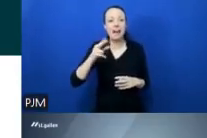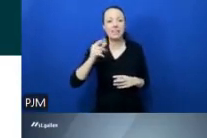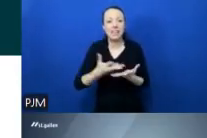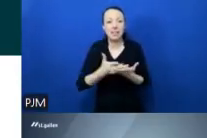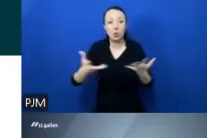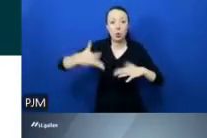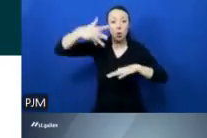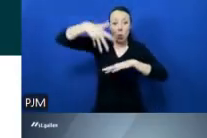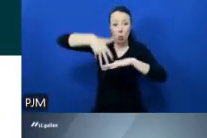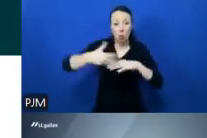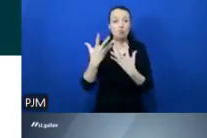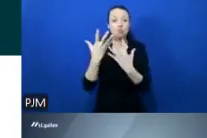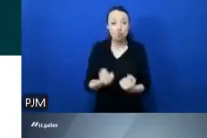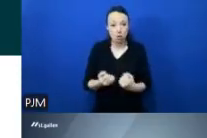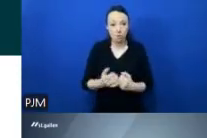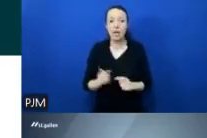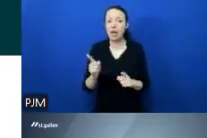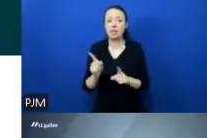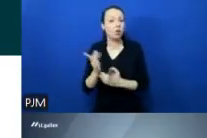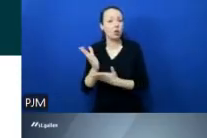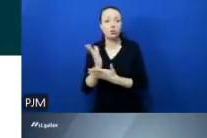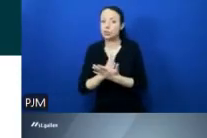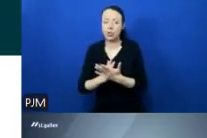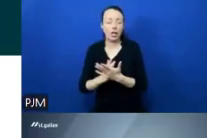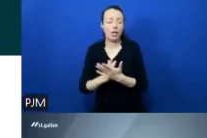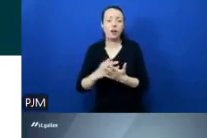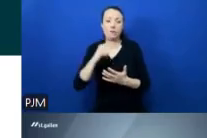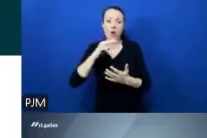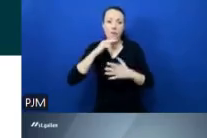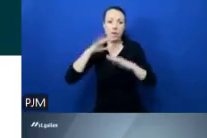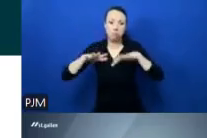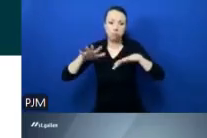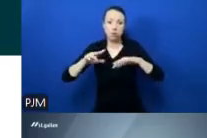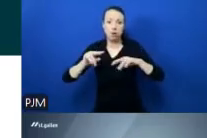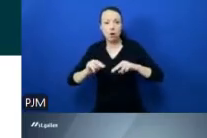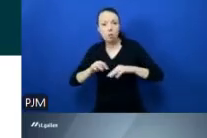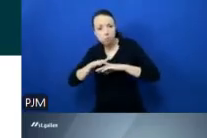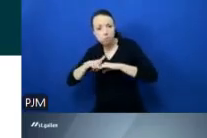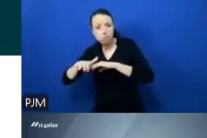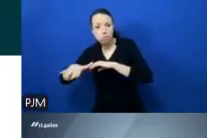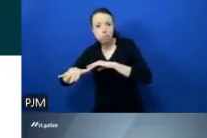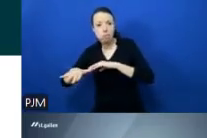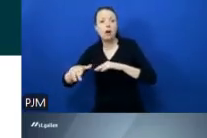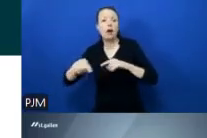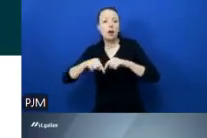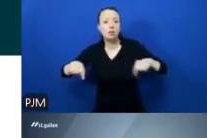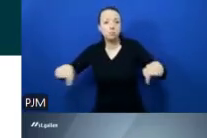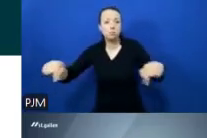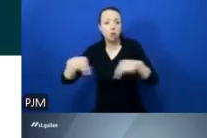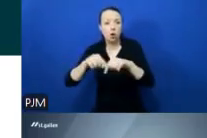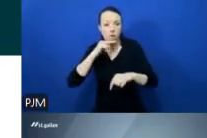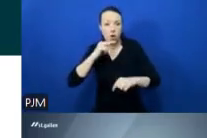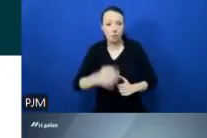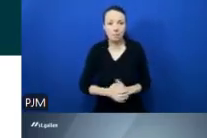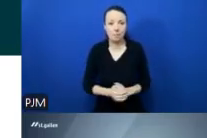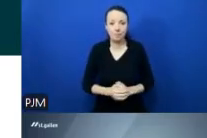infiltration, drainage, because only as some part of precipitation water is getting